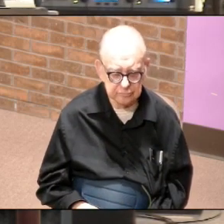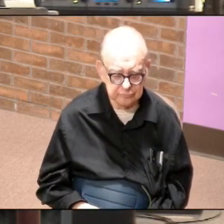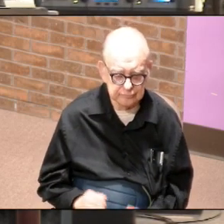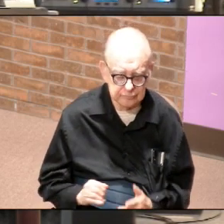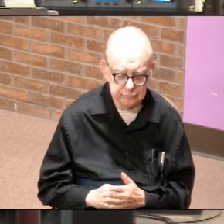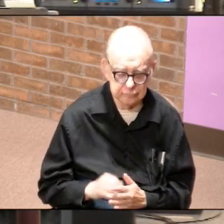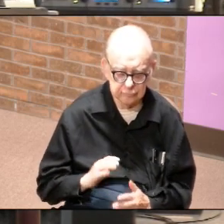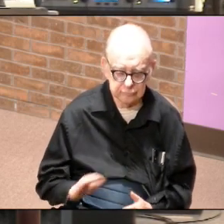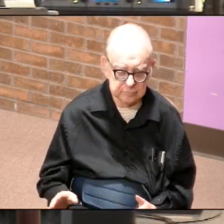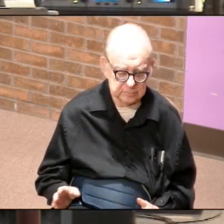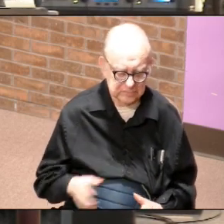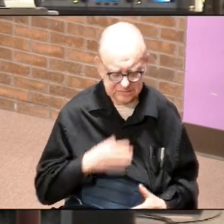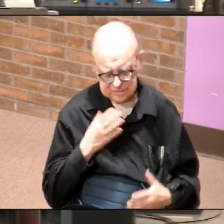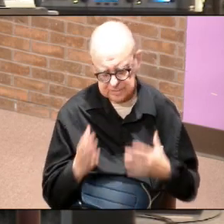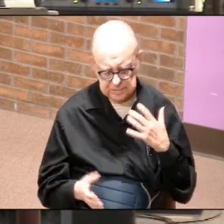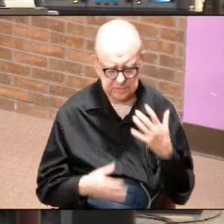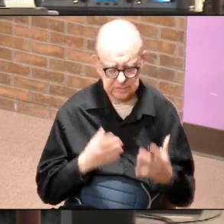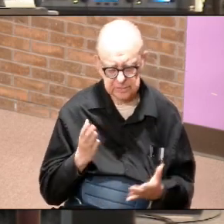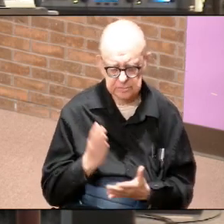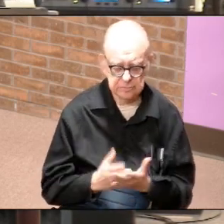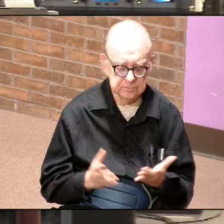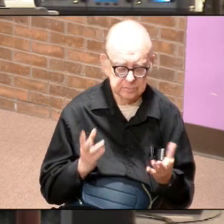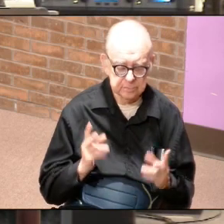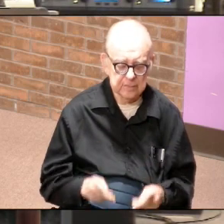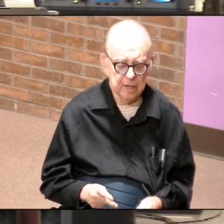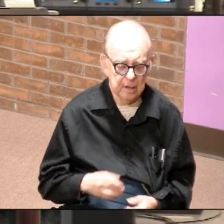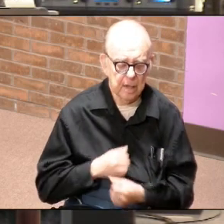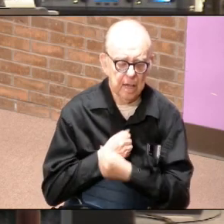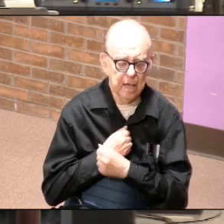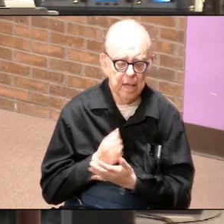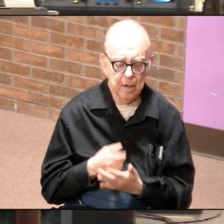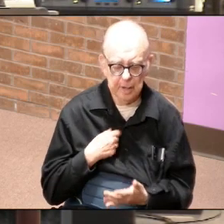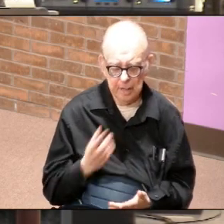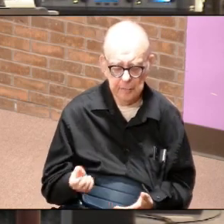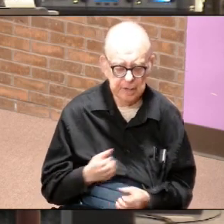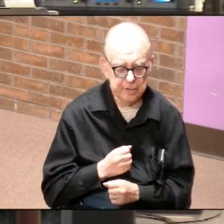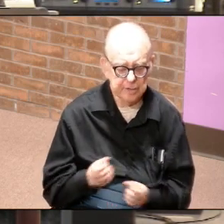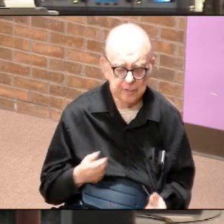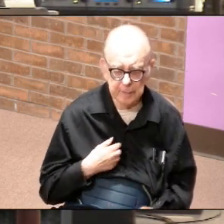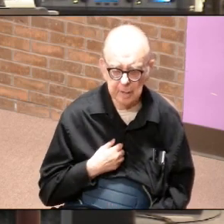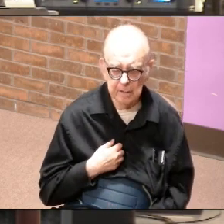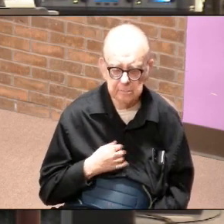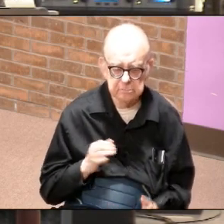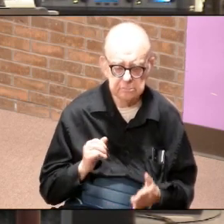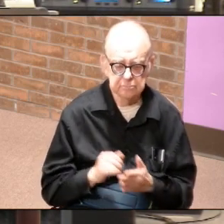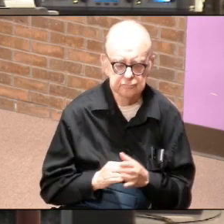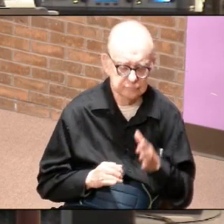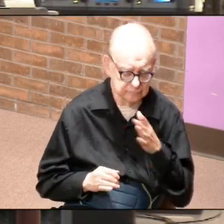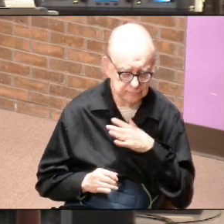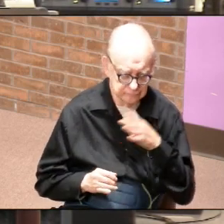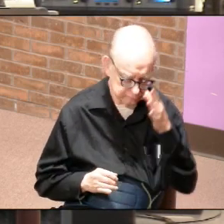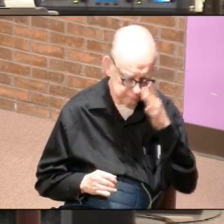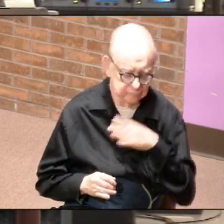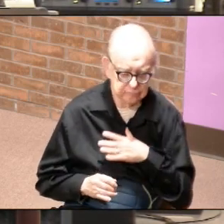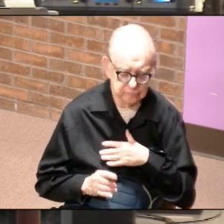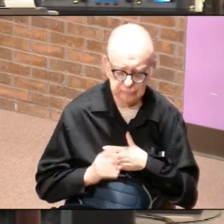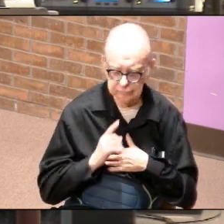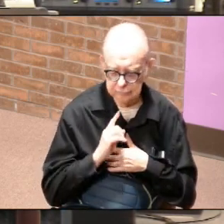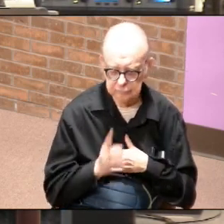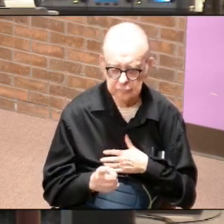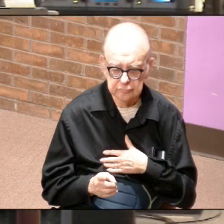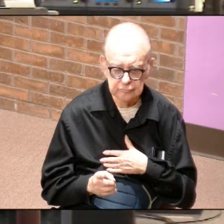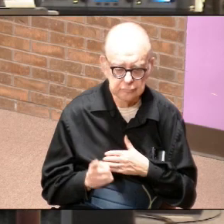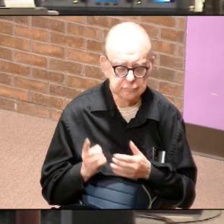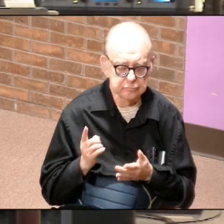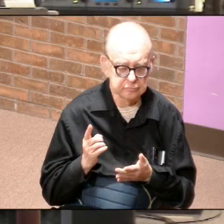And that child screaming, someone help me, someone help me, someone help me. That, ladies and gentlemen, is going to be